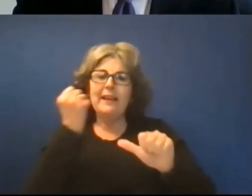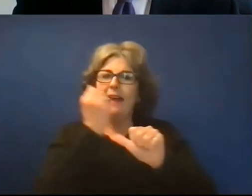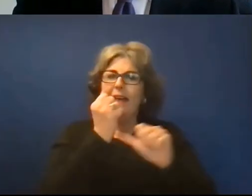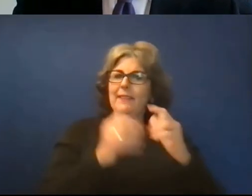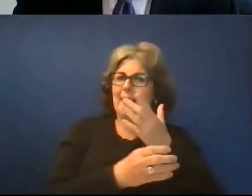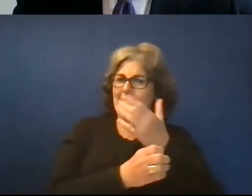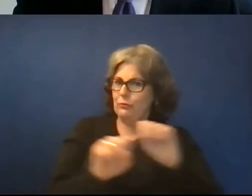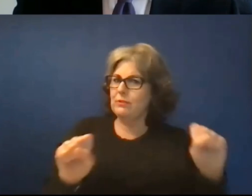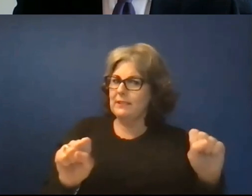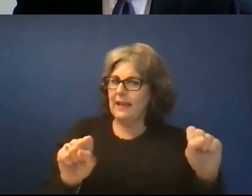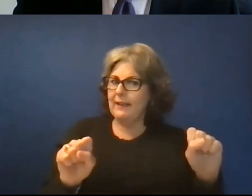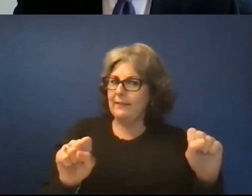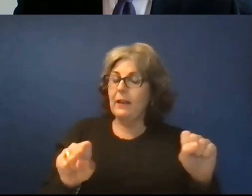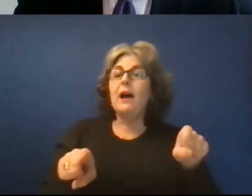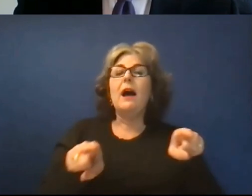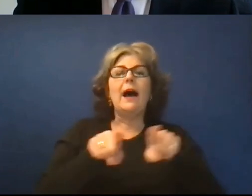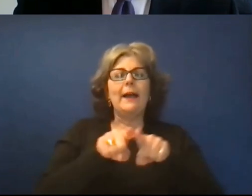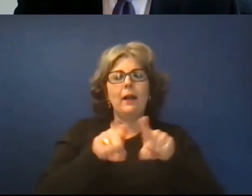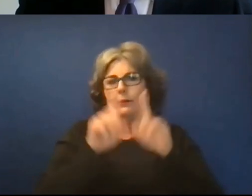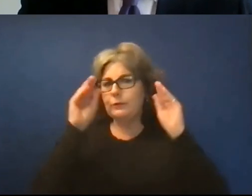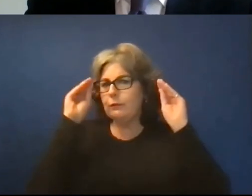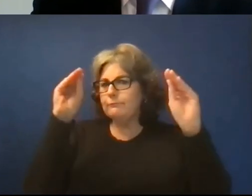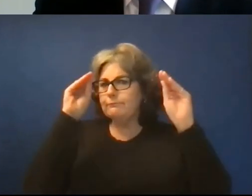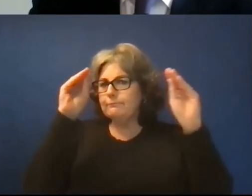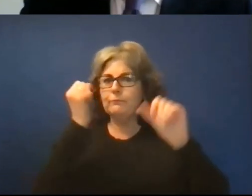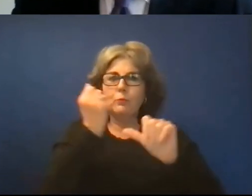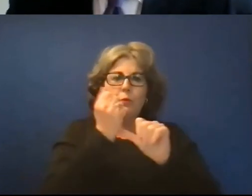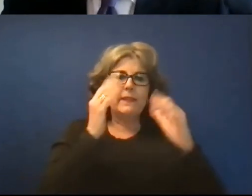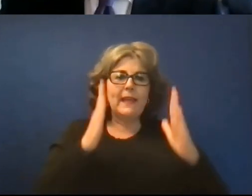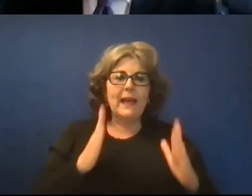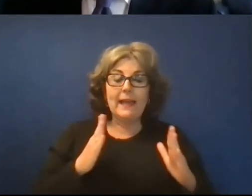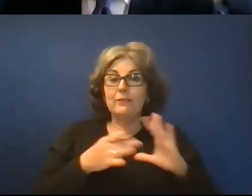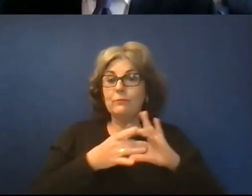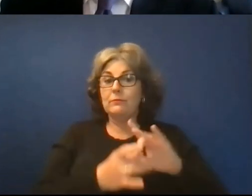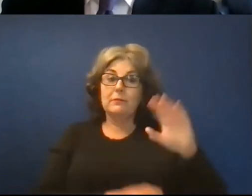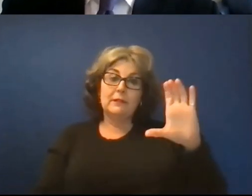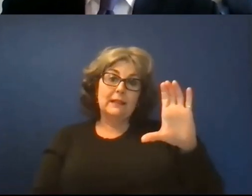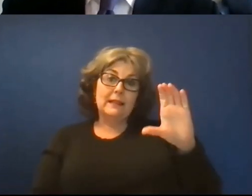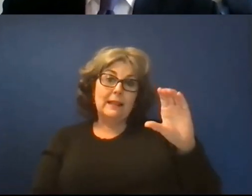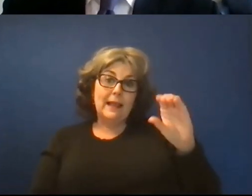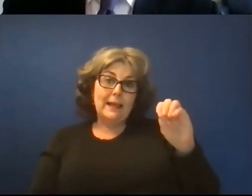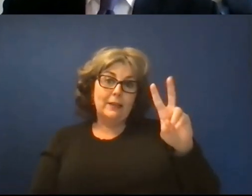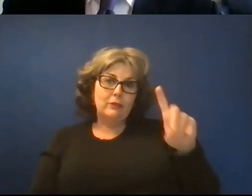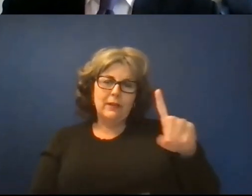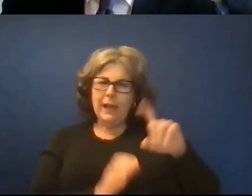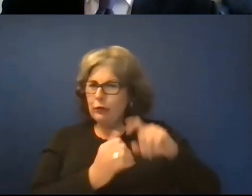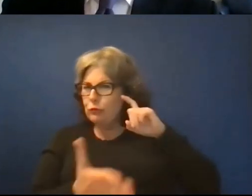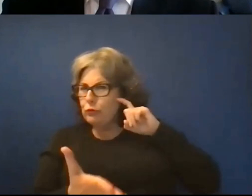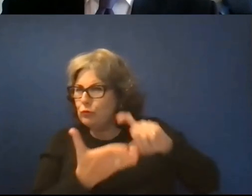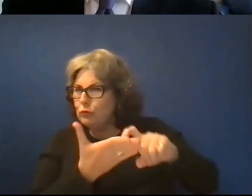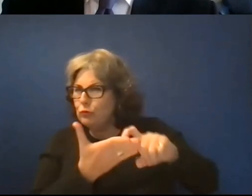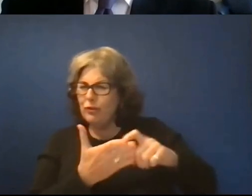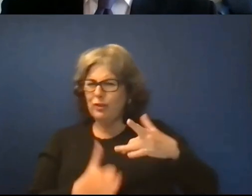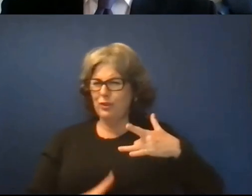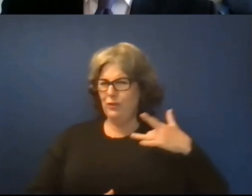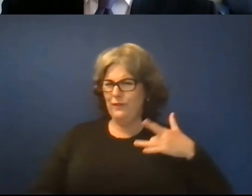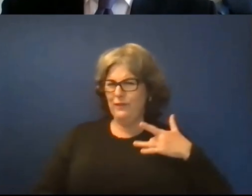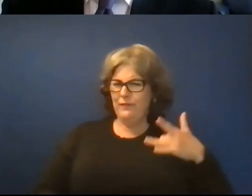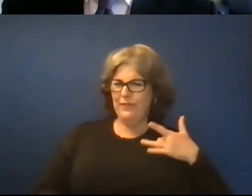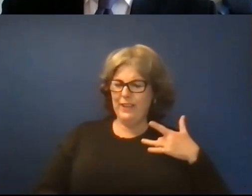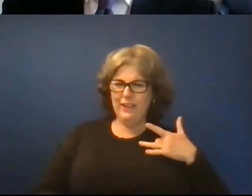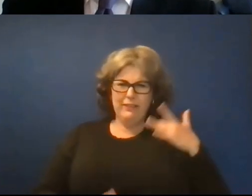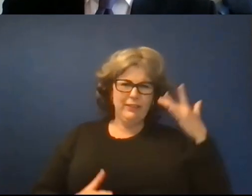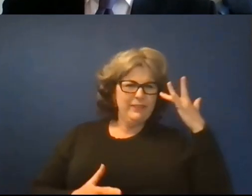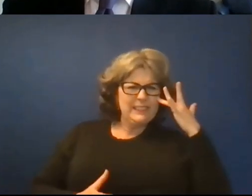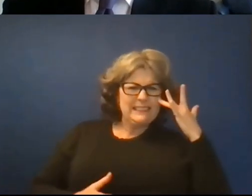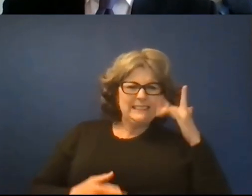safe. Also, I do in services with my aides, especially about COVID, the signs and symptoms of COVID. If you feel that you have any